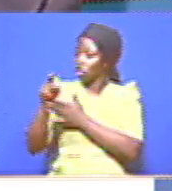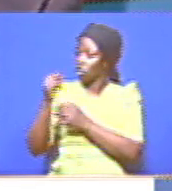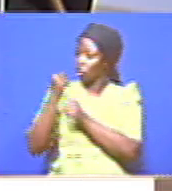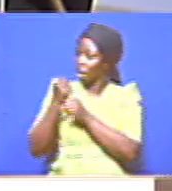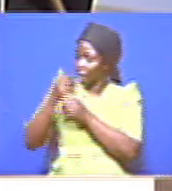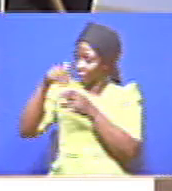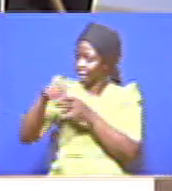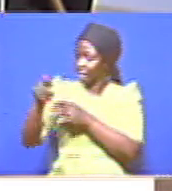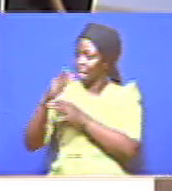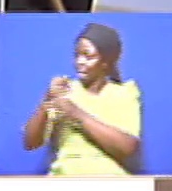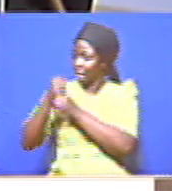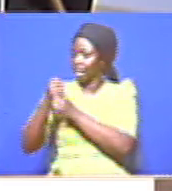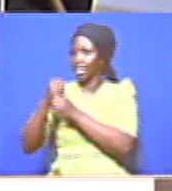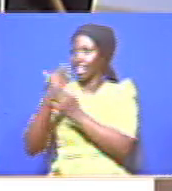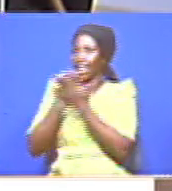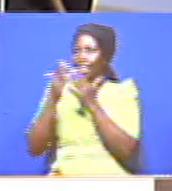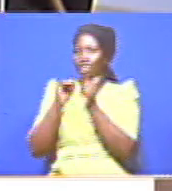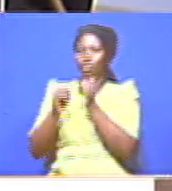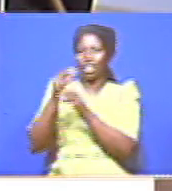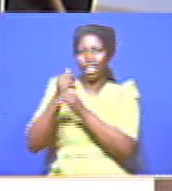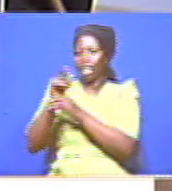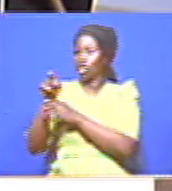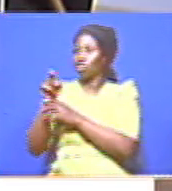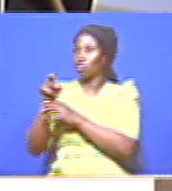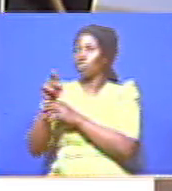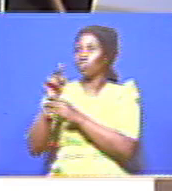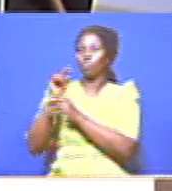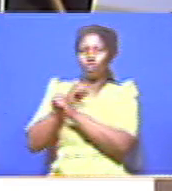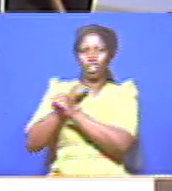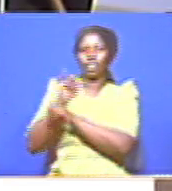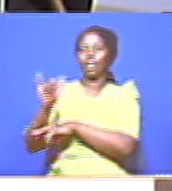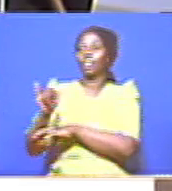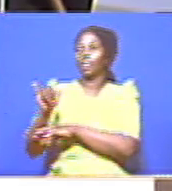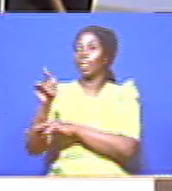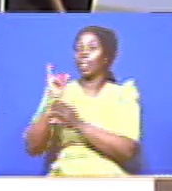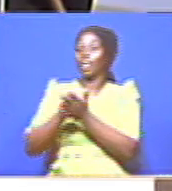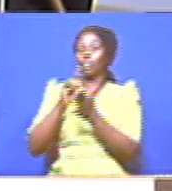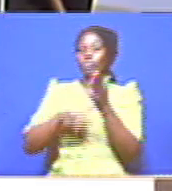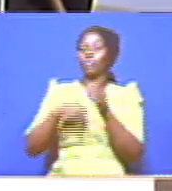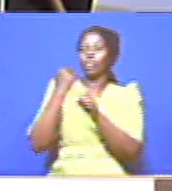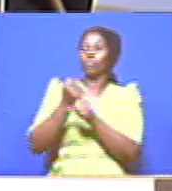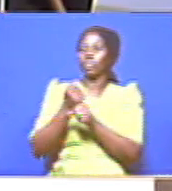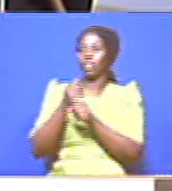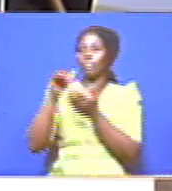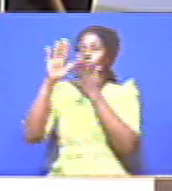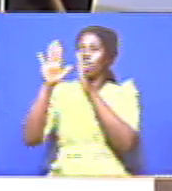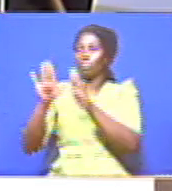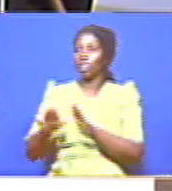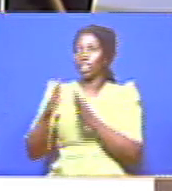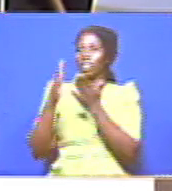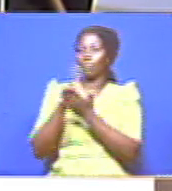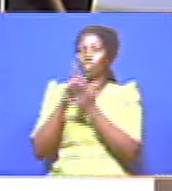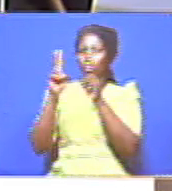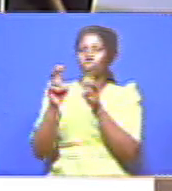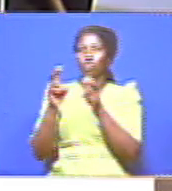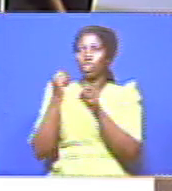trust, mm-hmm. you keep safe custody mm-hmm. of that. Mm-hmm. And that's what we are doing. Mm-hmm. More importantly, some of the issues which we are doing, mm-hmm. the day which we want to